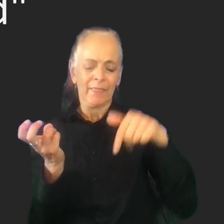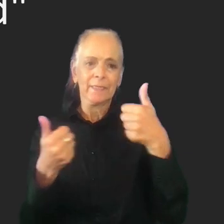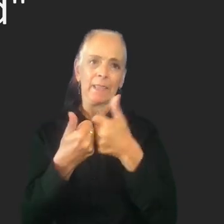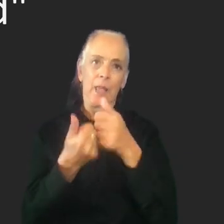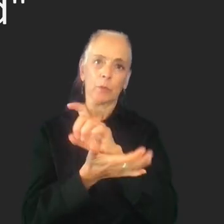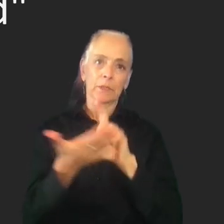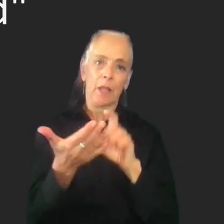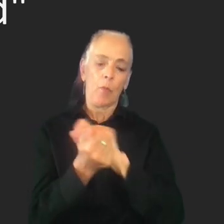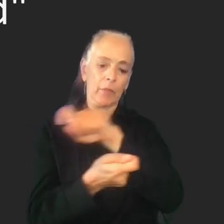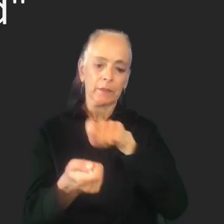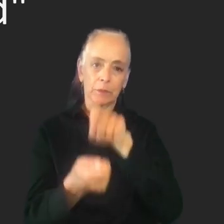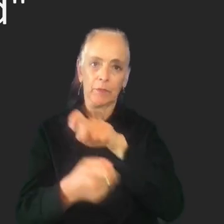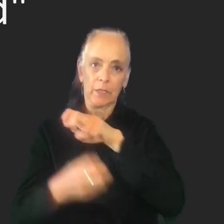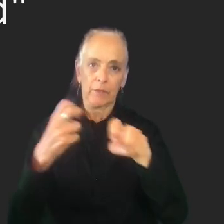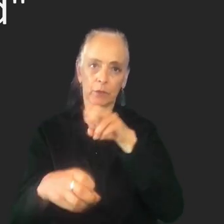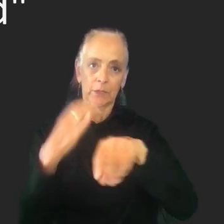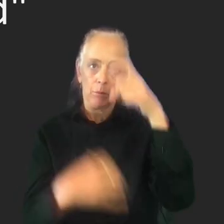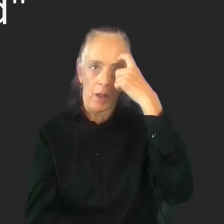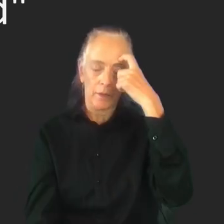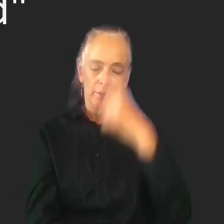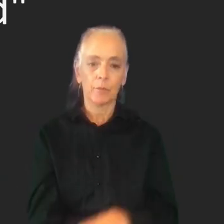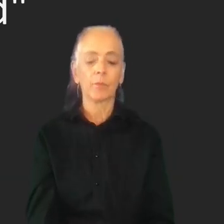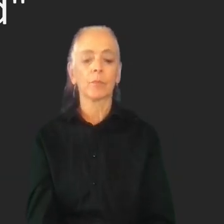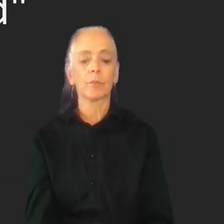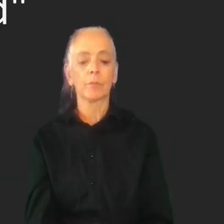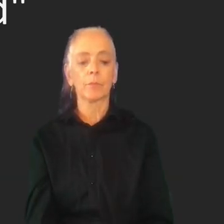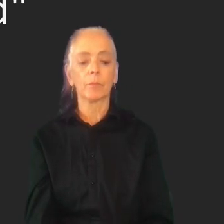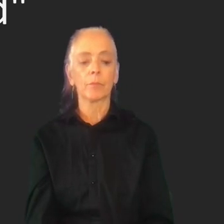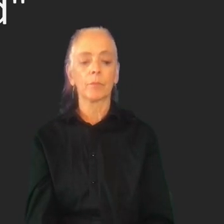this game was designed with a specific difficulty in mind